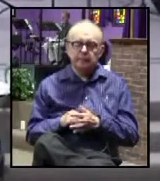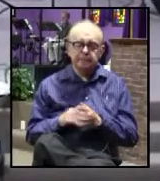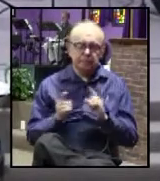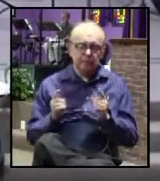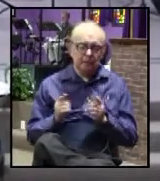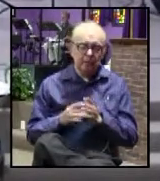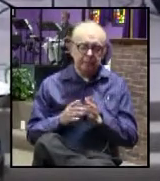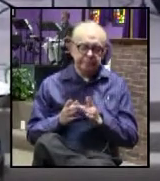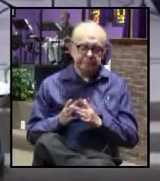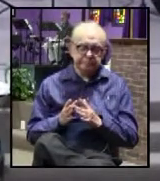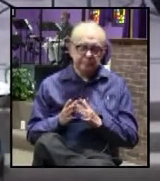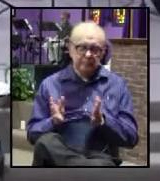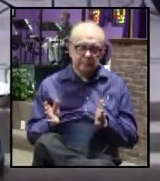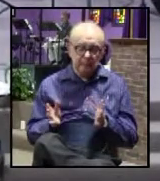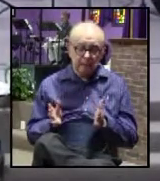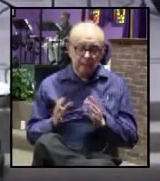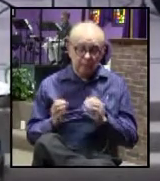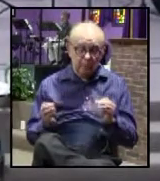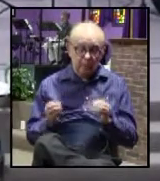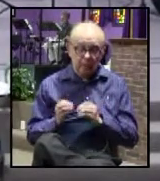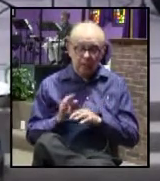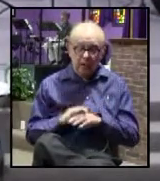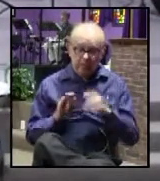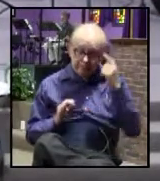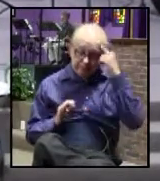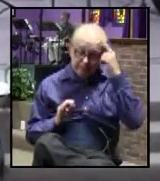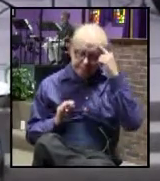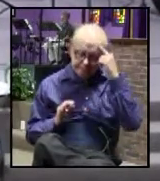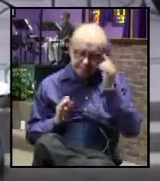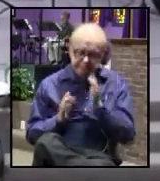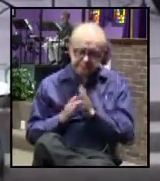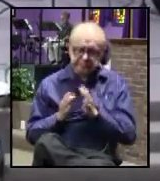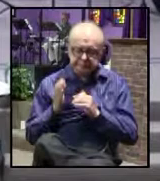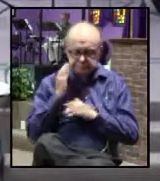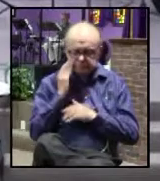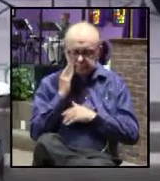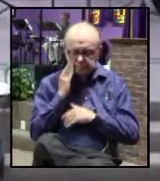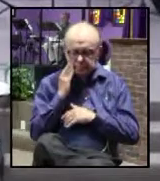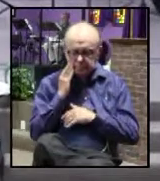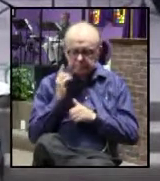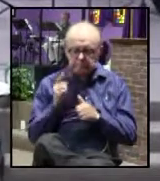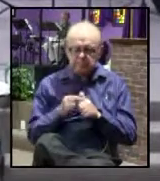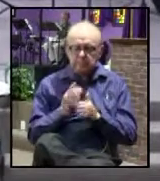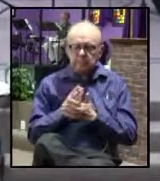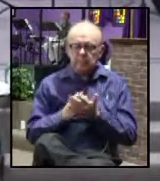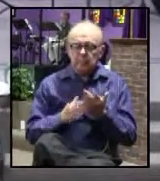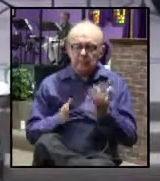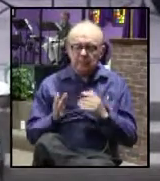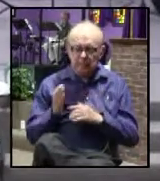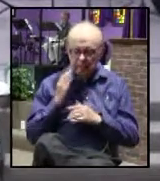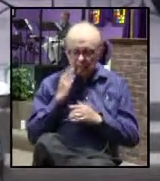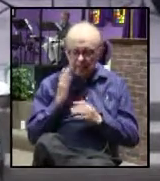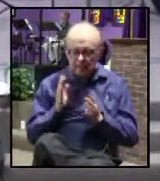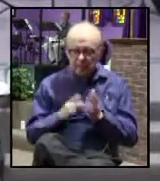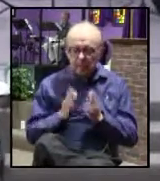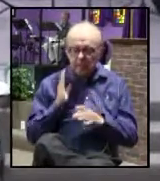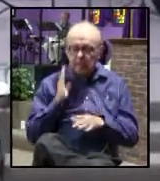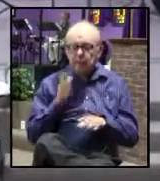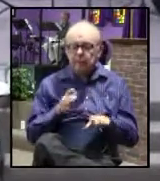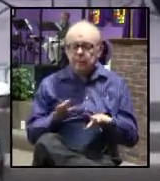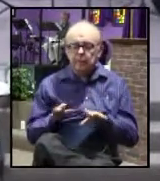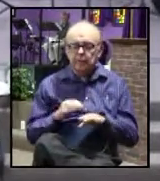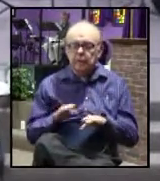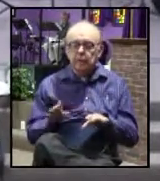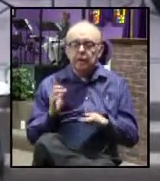Finally, Jesus had a lot bigger stuff on his mind, did he not? I mean, Jesus knew. In the first part of this verse, what did it say? He knew what he was going to